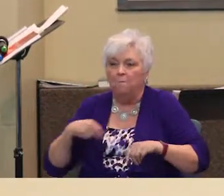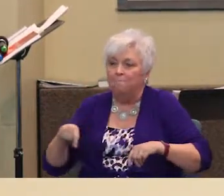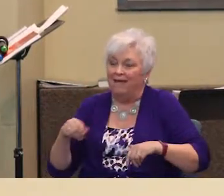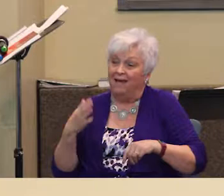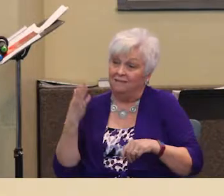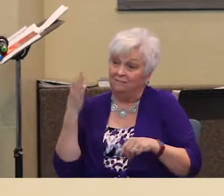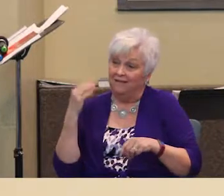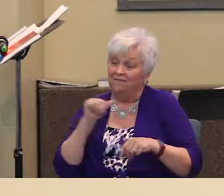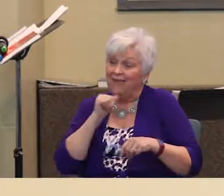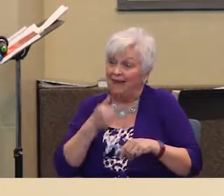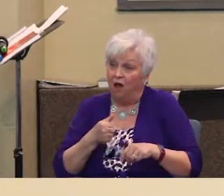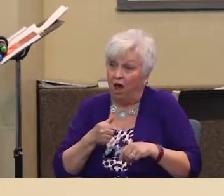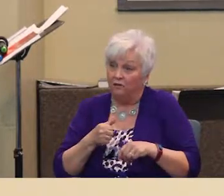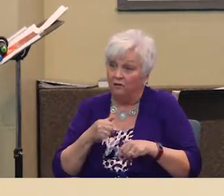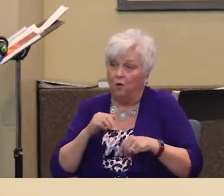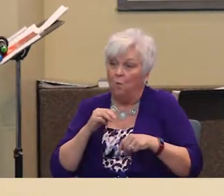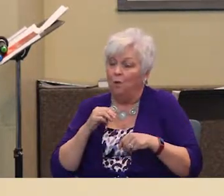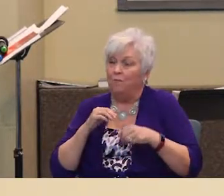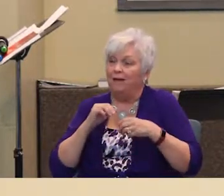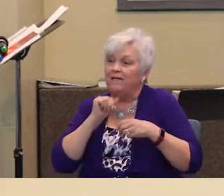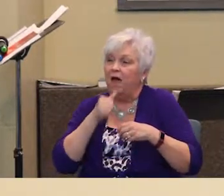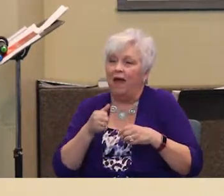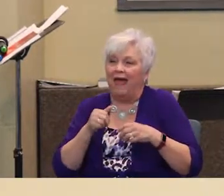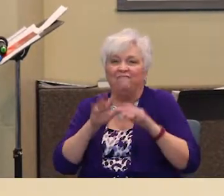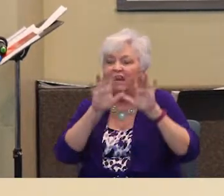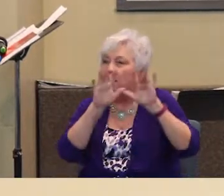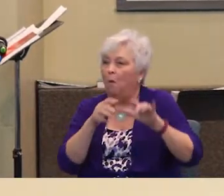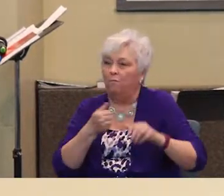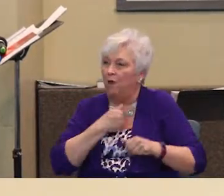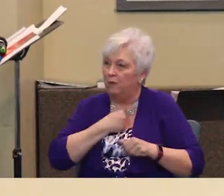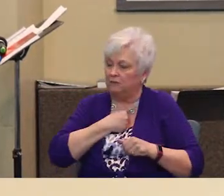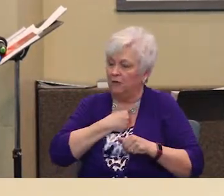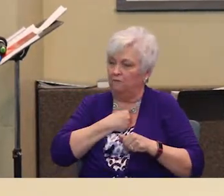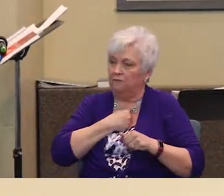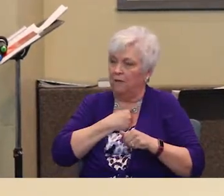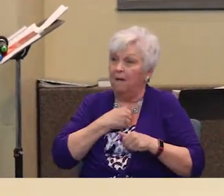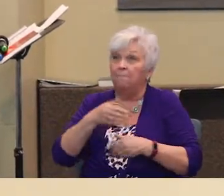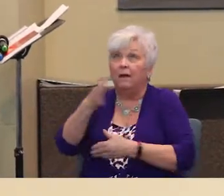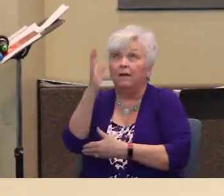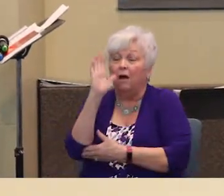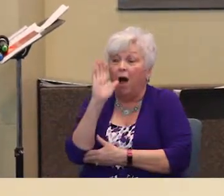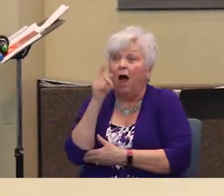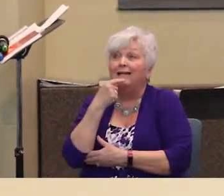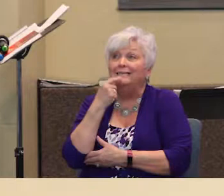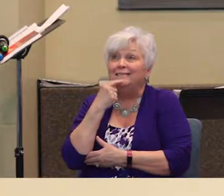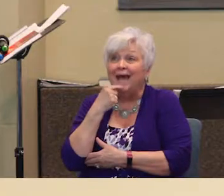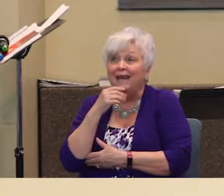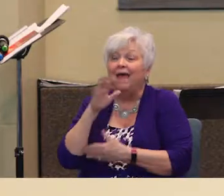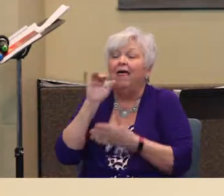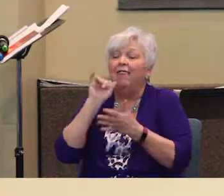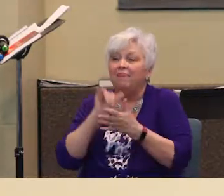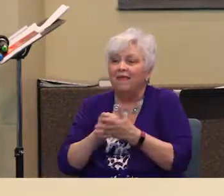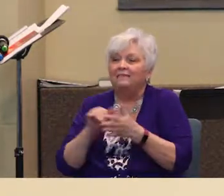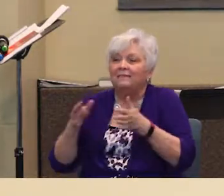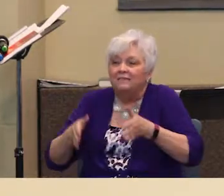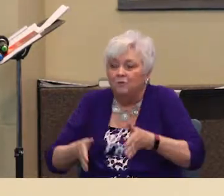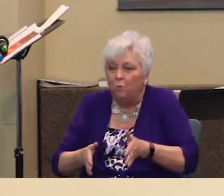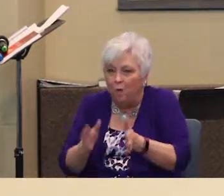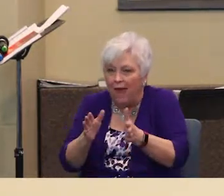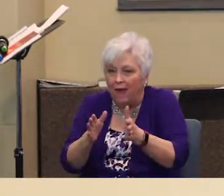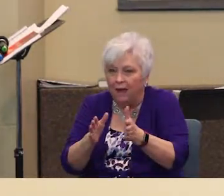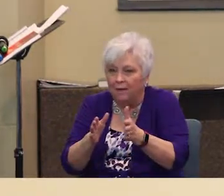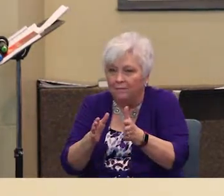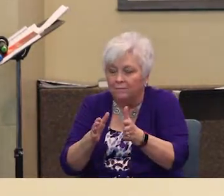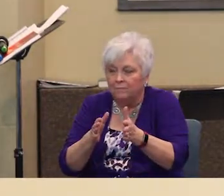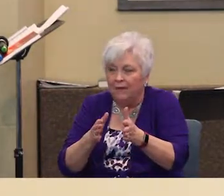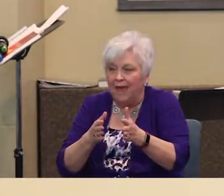way. And God in his sovereignty and in his infinite wisdom said, this is the pathway. And it runs straight through